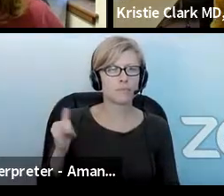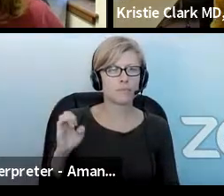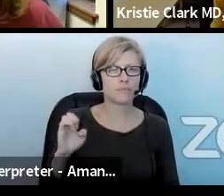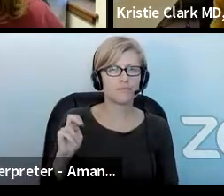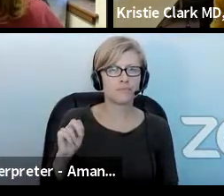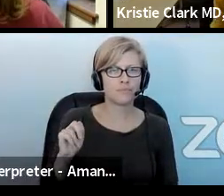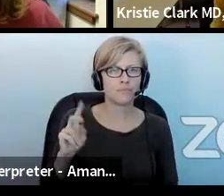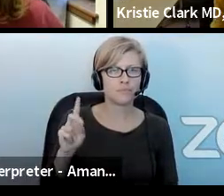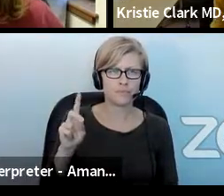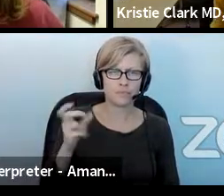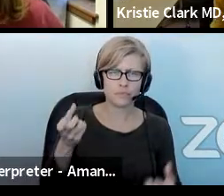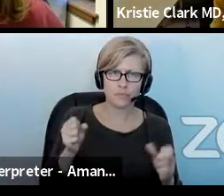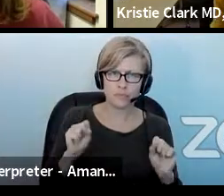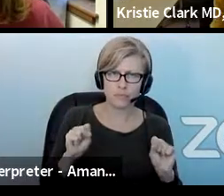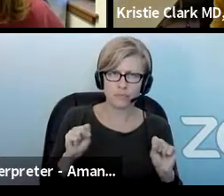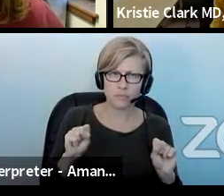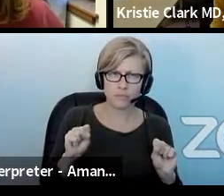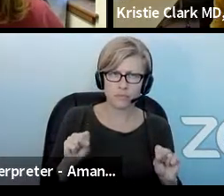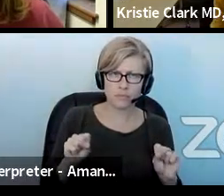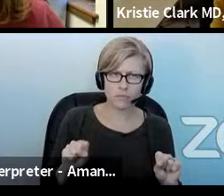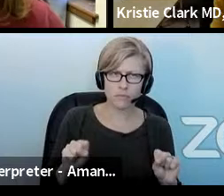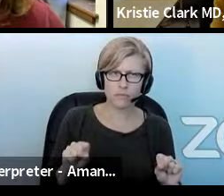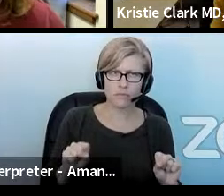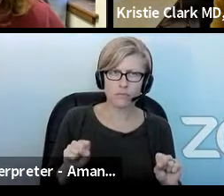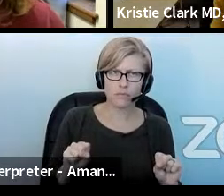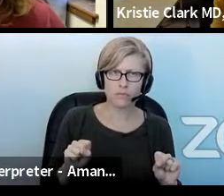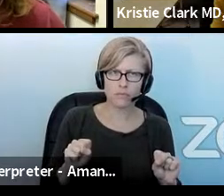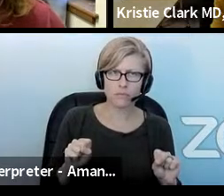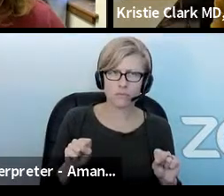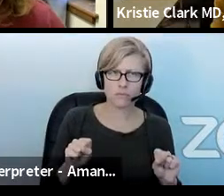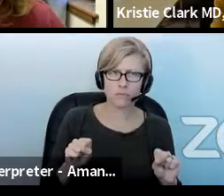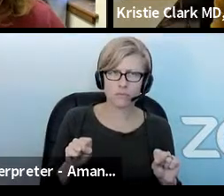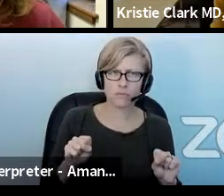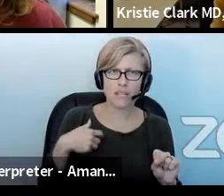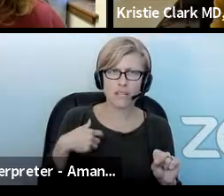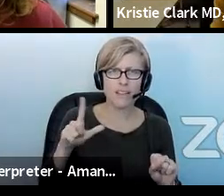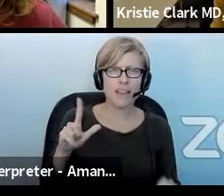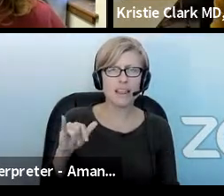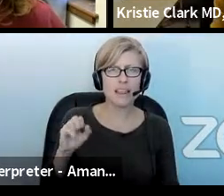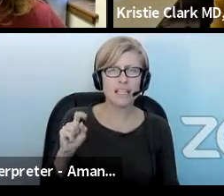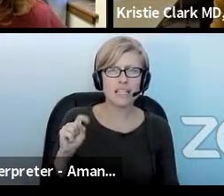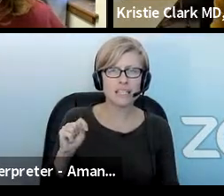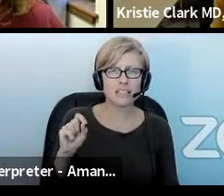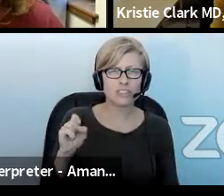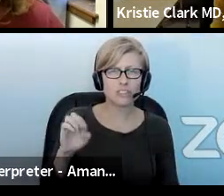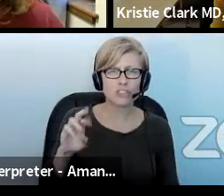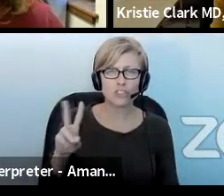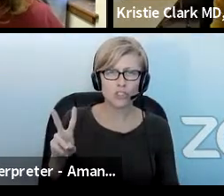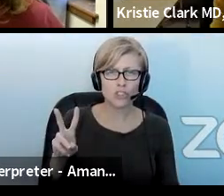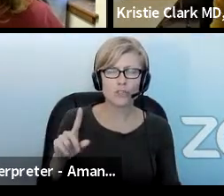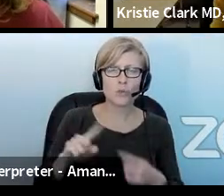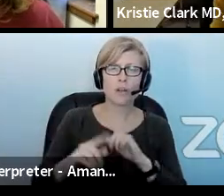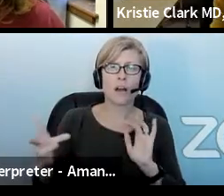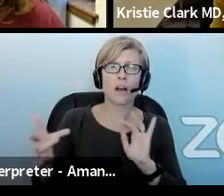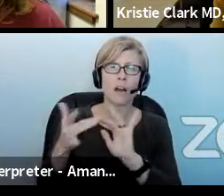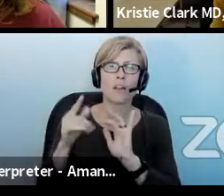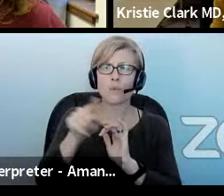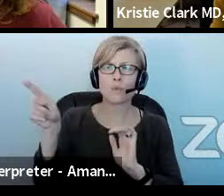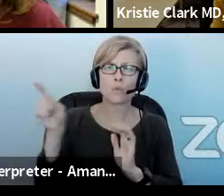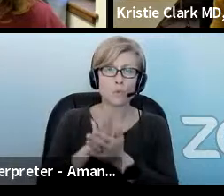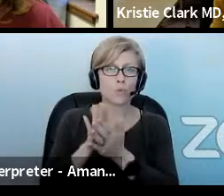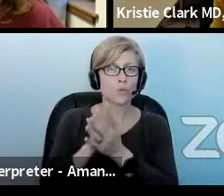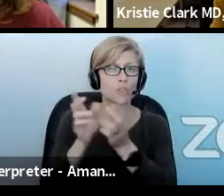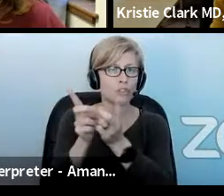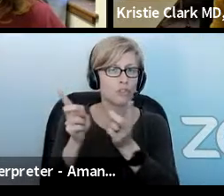Is there a possibility to, even have a listserv or something to connect to those districts so that they